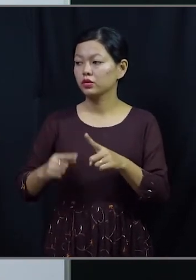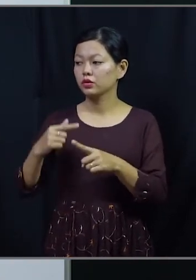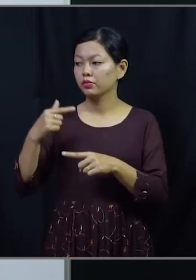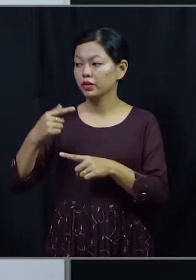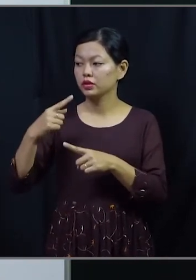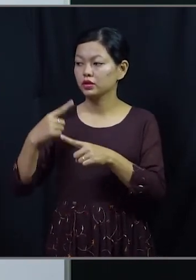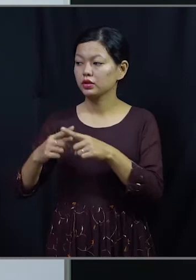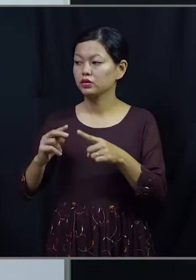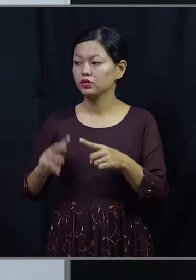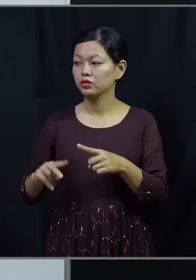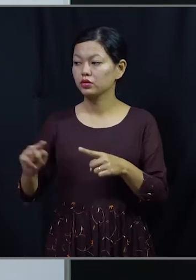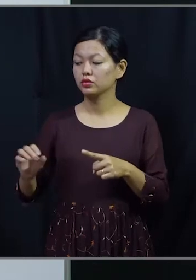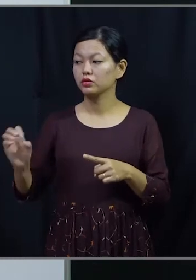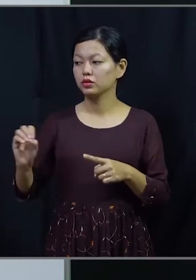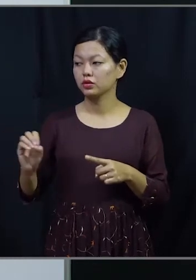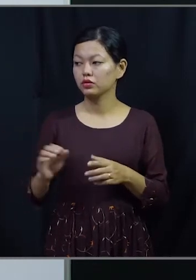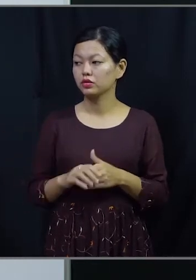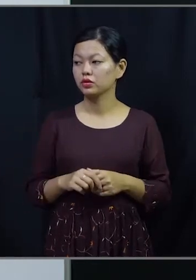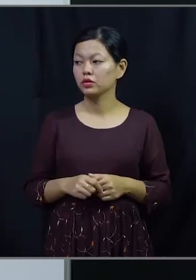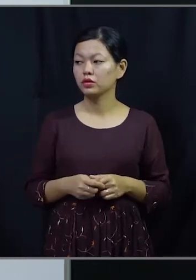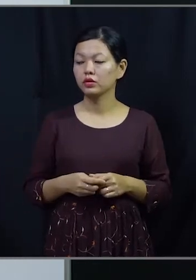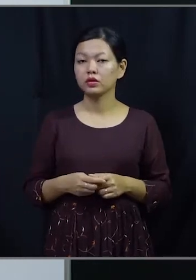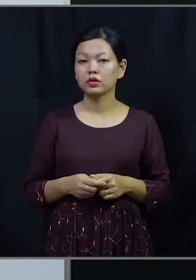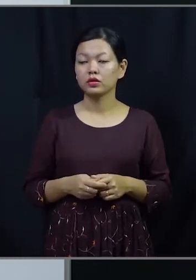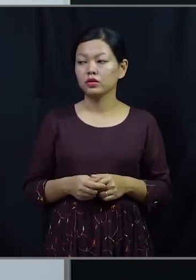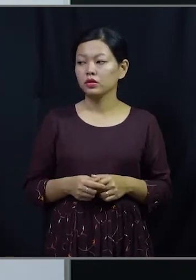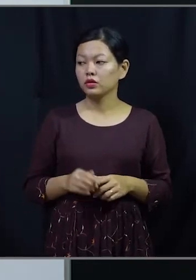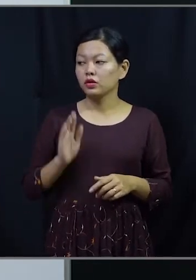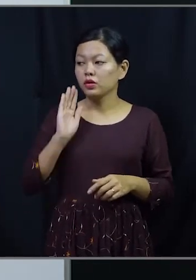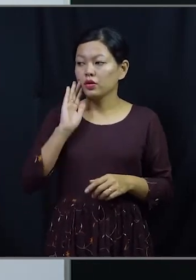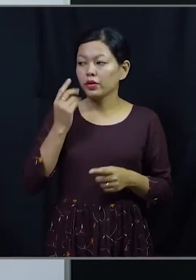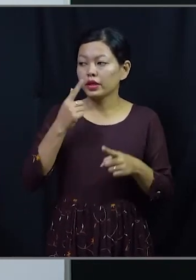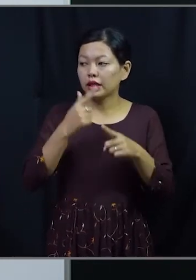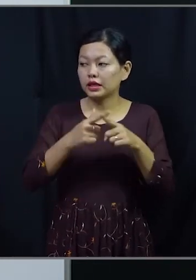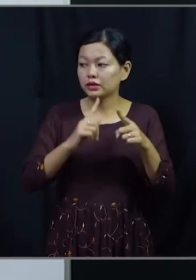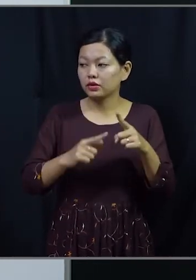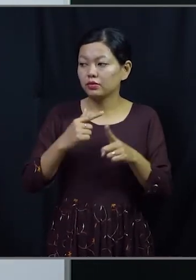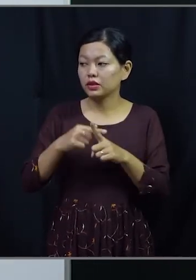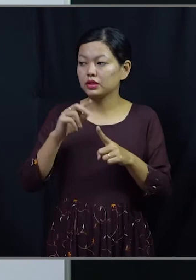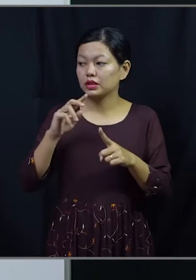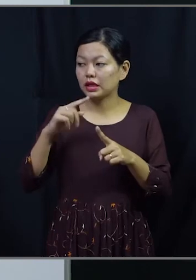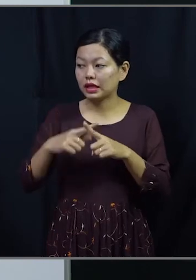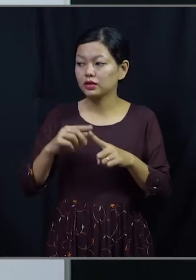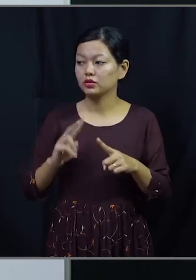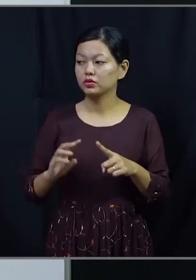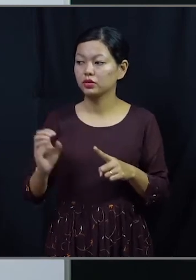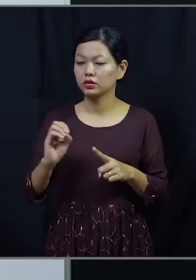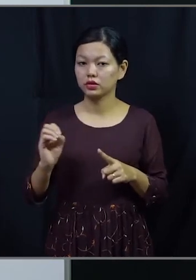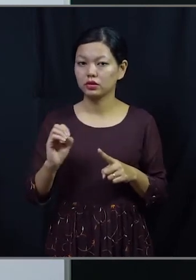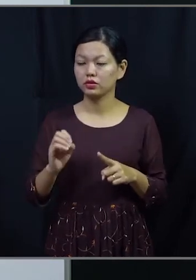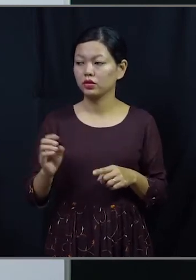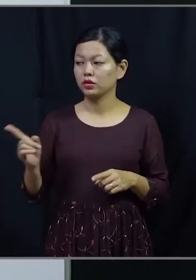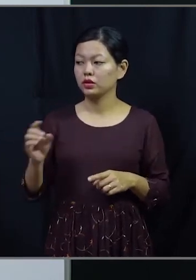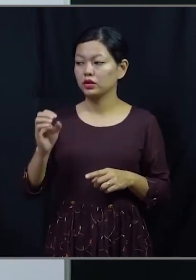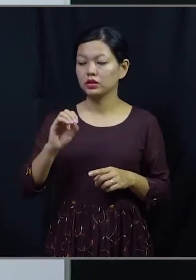This cannot be 0 because if you take x1 plus x2 is 0, then we get x1 equal to minus x2, right? But what